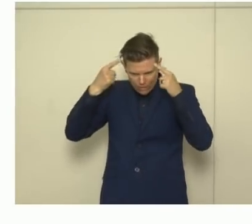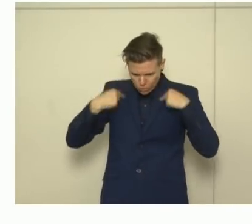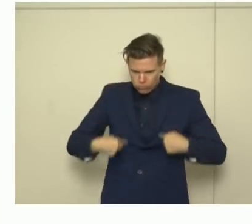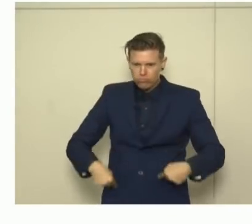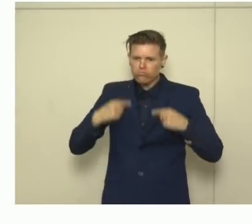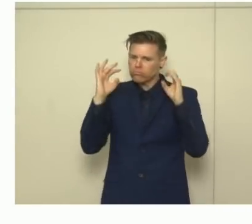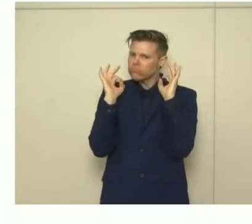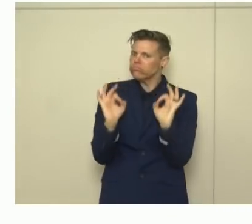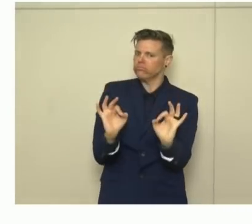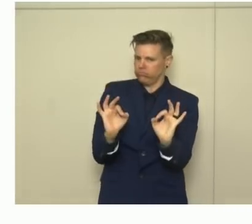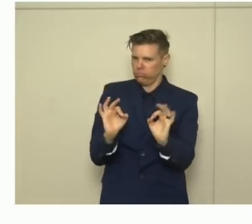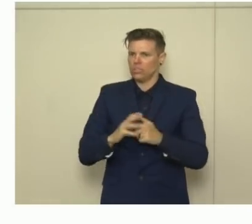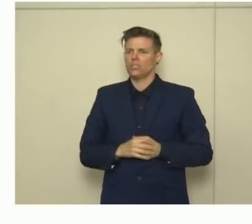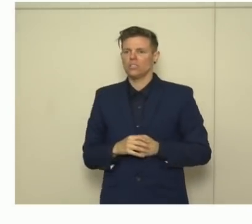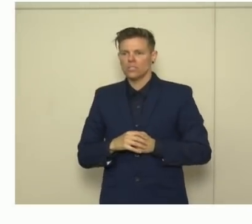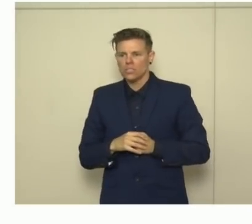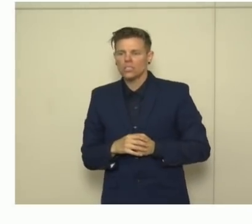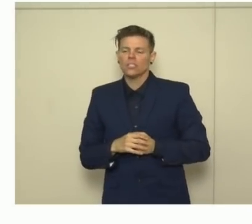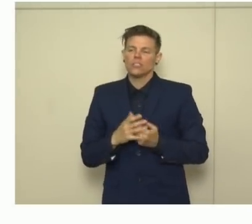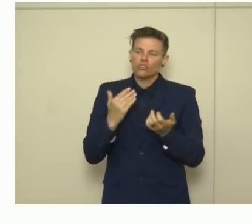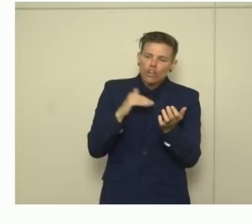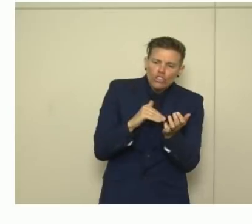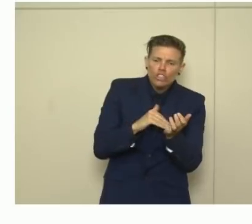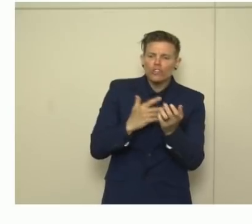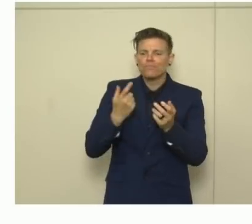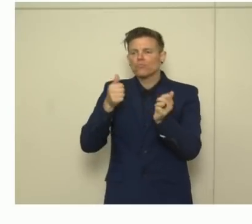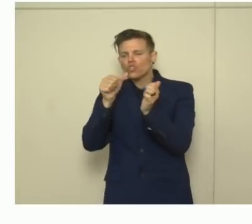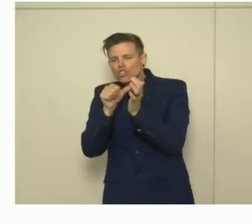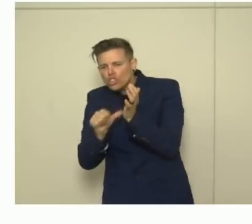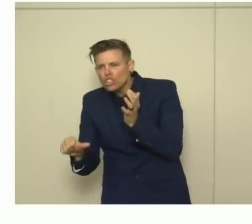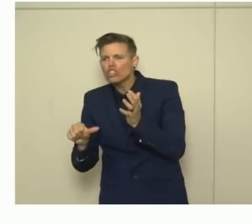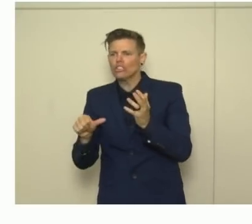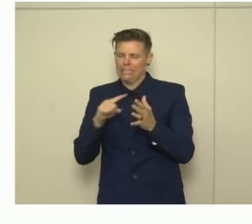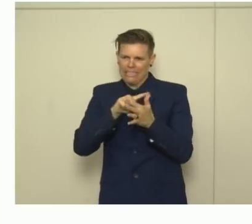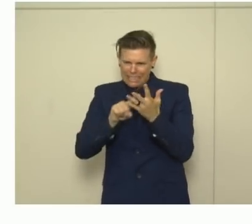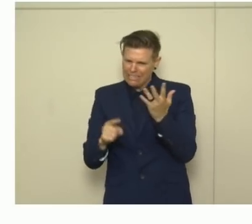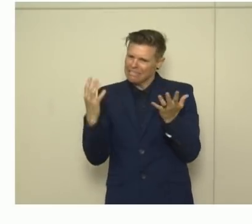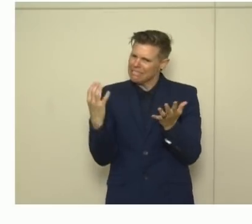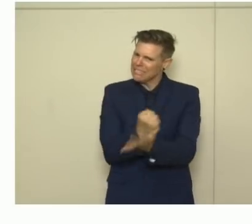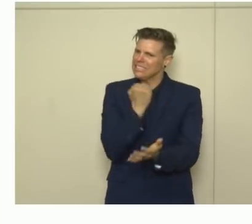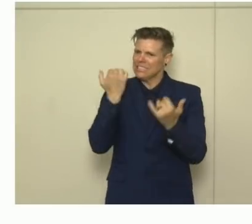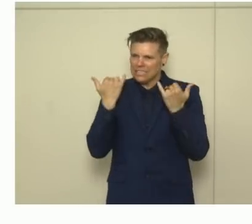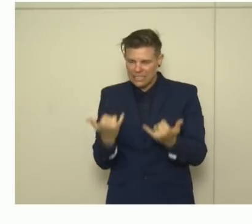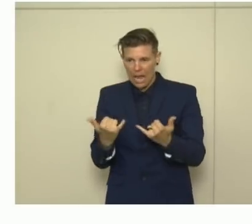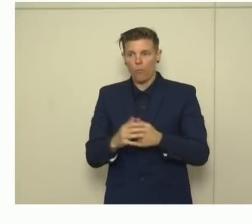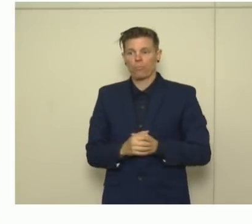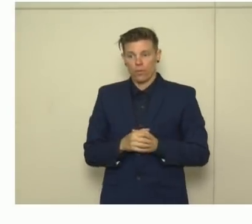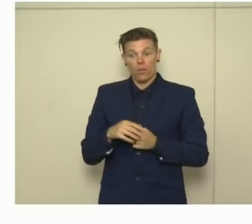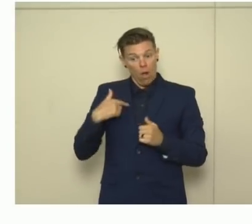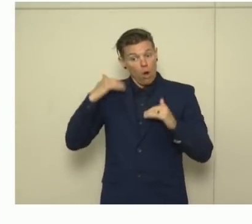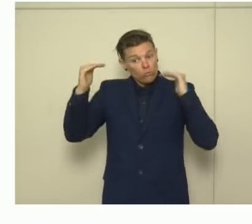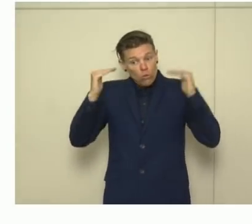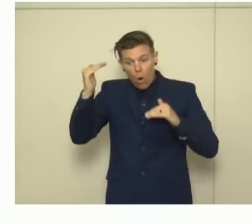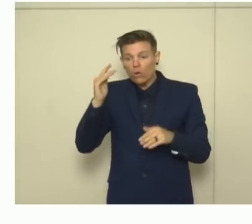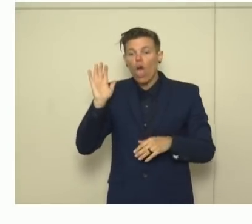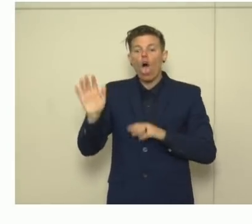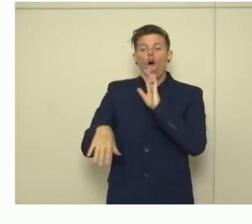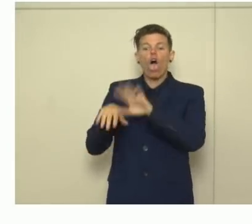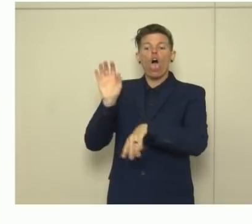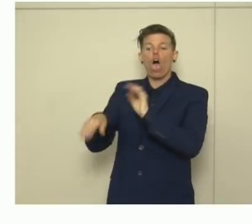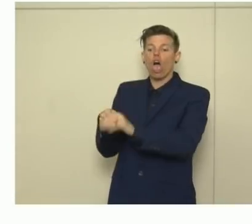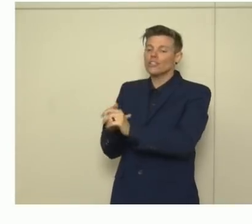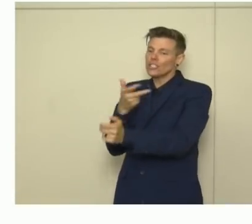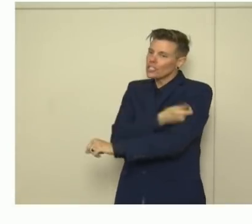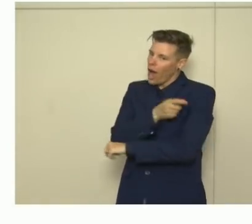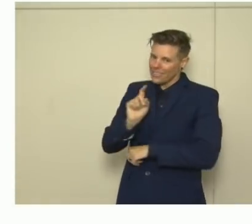winter. Adults need immunizations too. Check your list. If you can check your medical record online, that's even better.